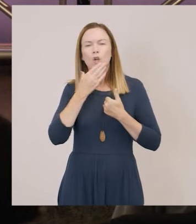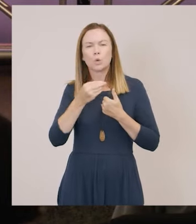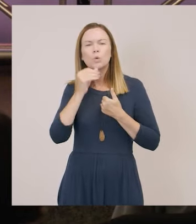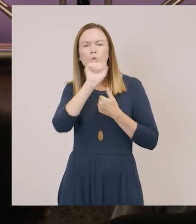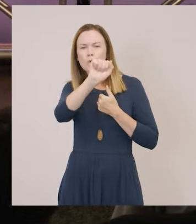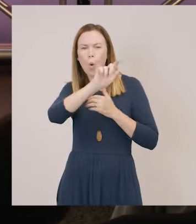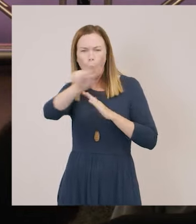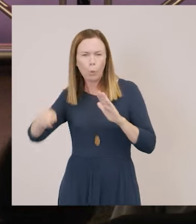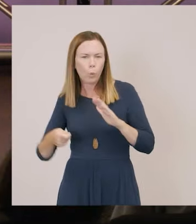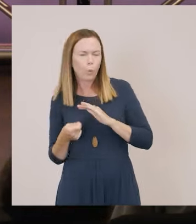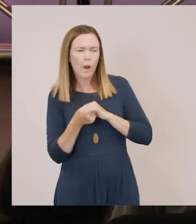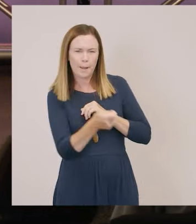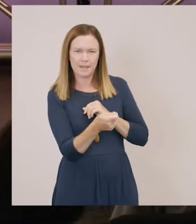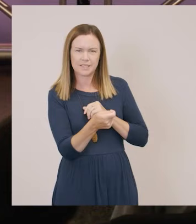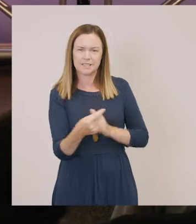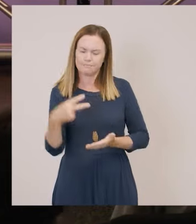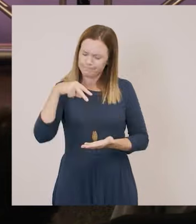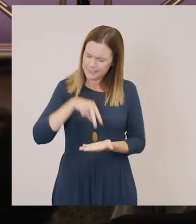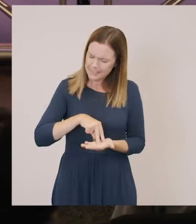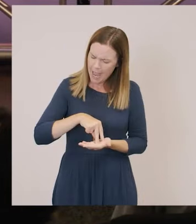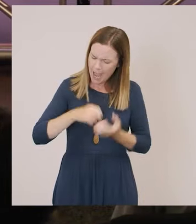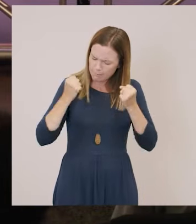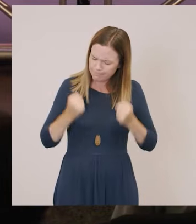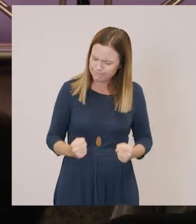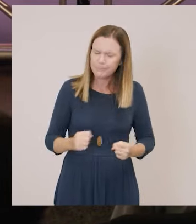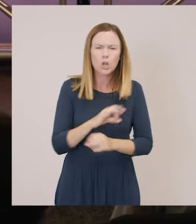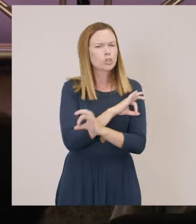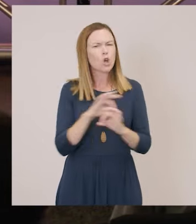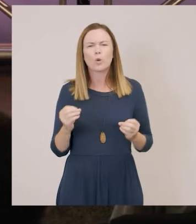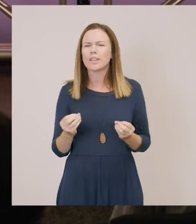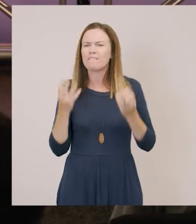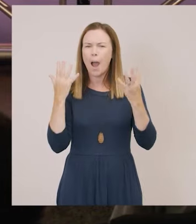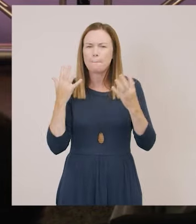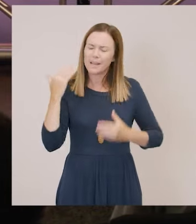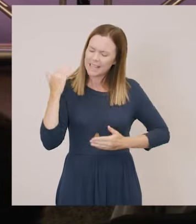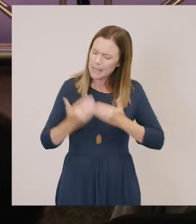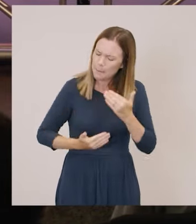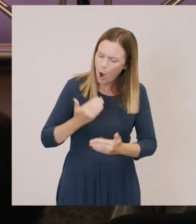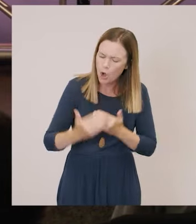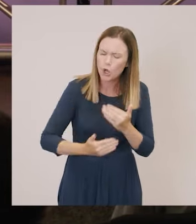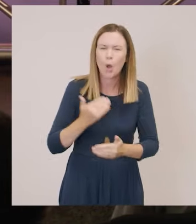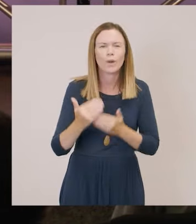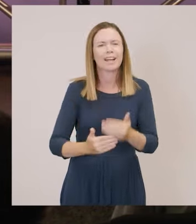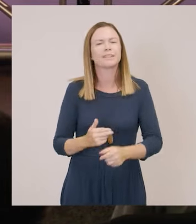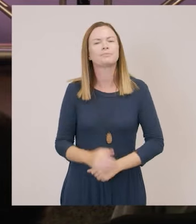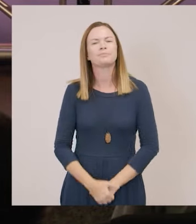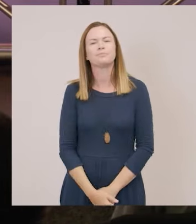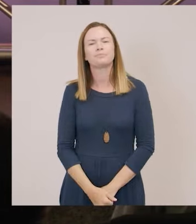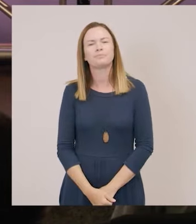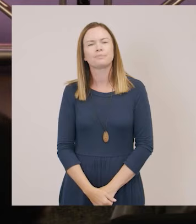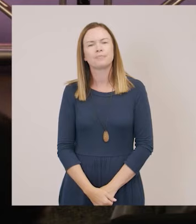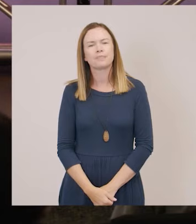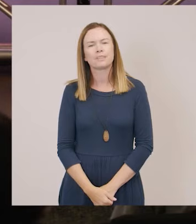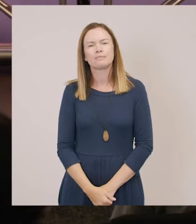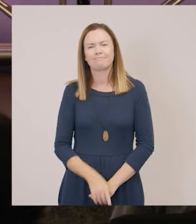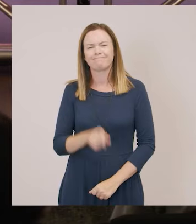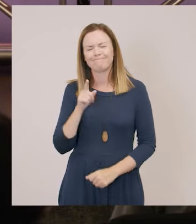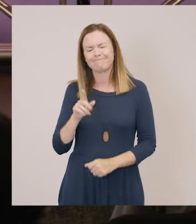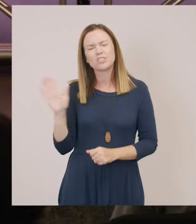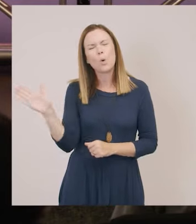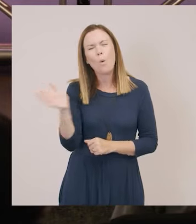weapons. And stand your ground. Don't give up. Keep on going. It's